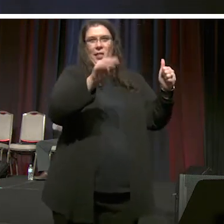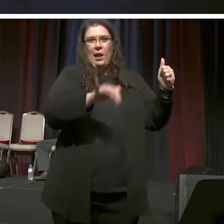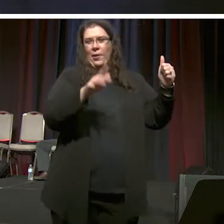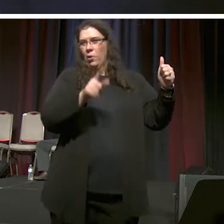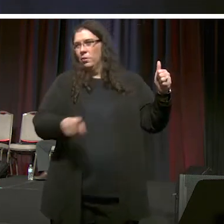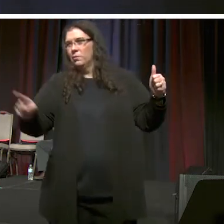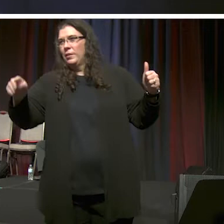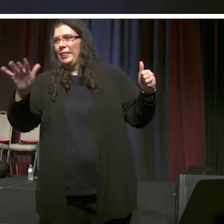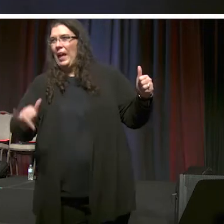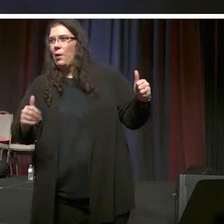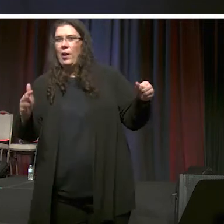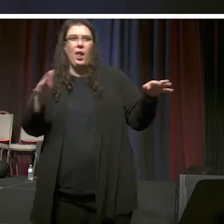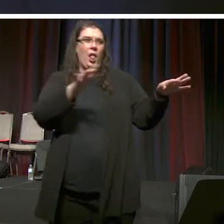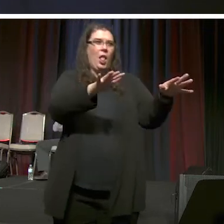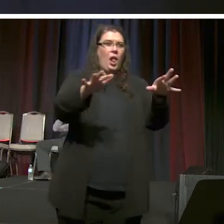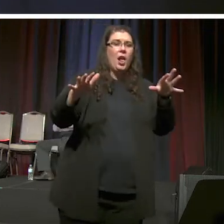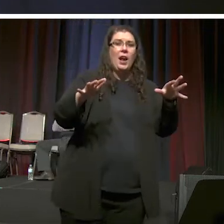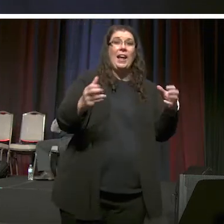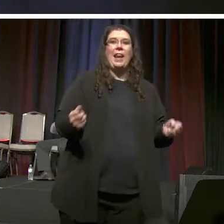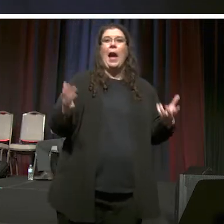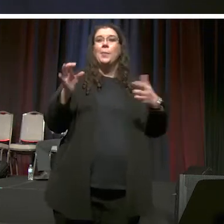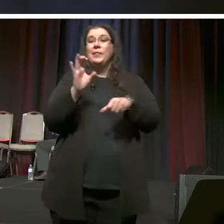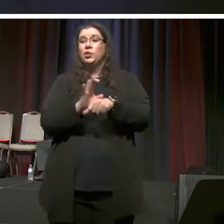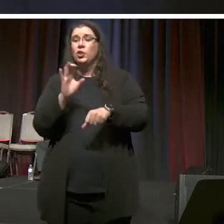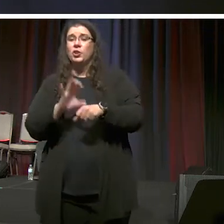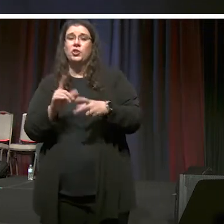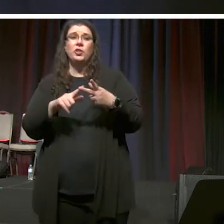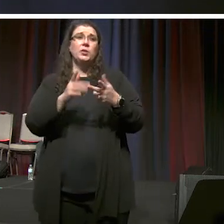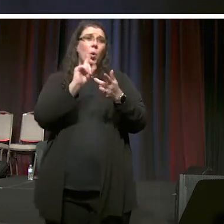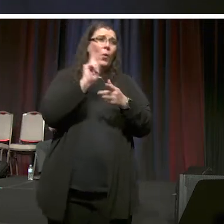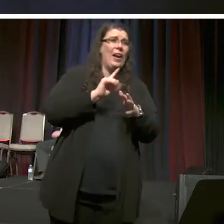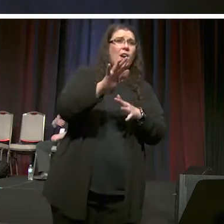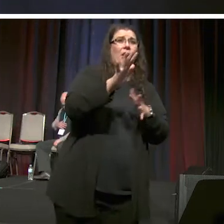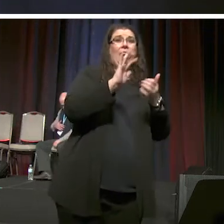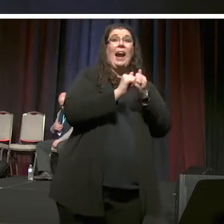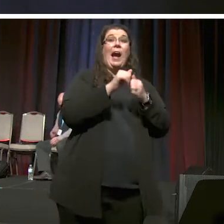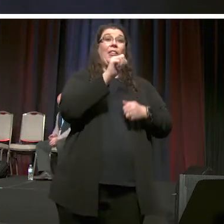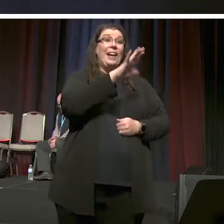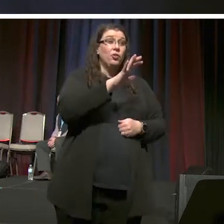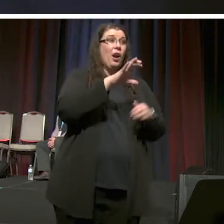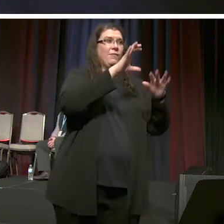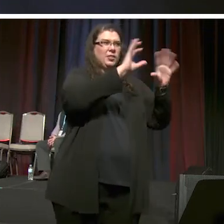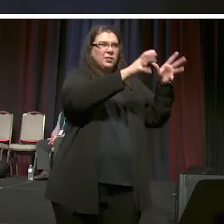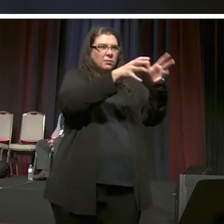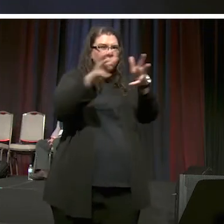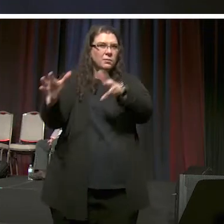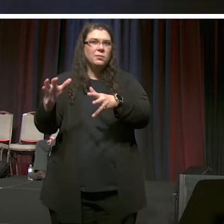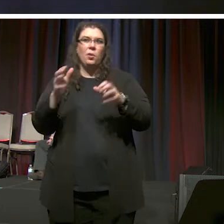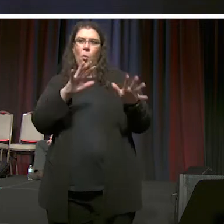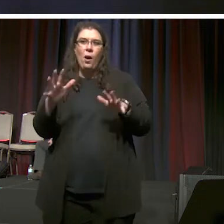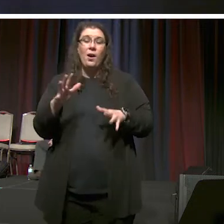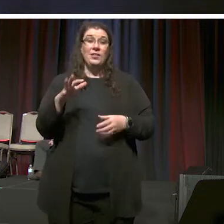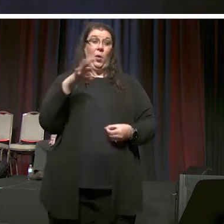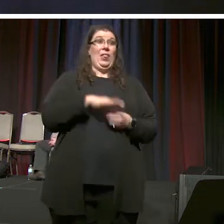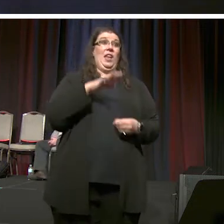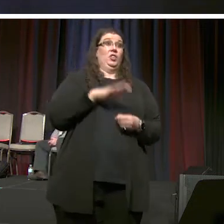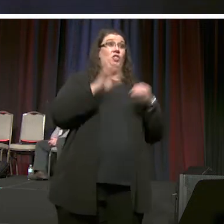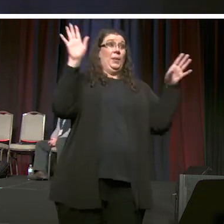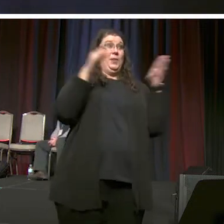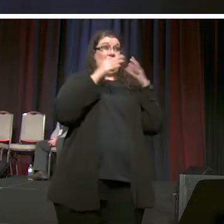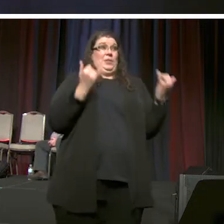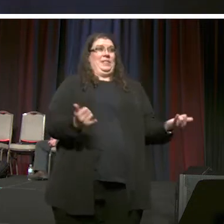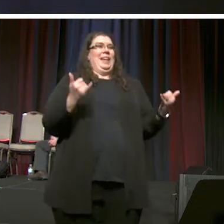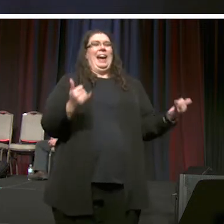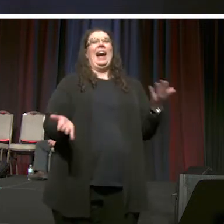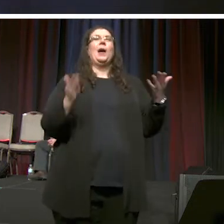don't know how many churches are going to be, where they're going to be, how you're going to organize conferences. So it might be well to delay election of bishops for a